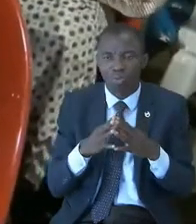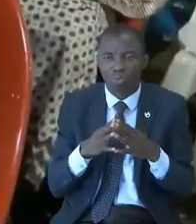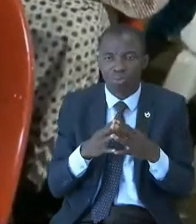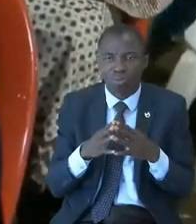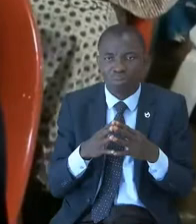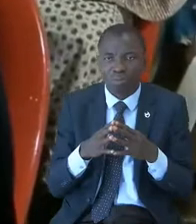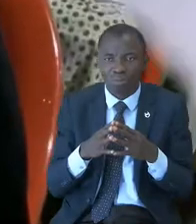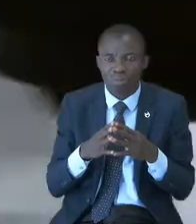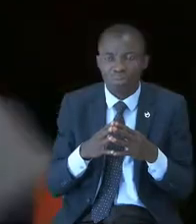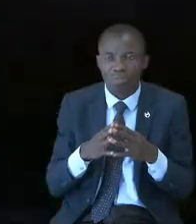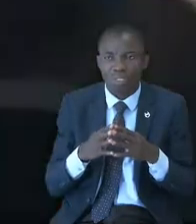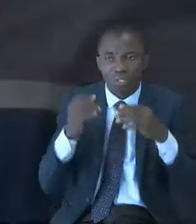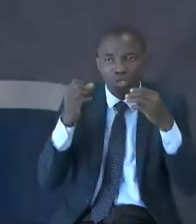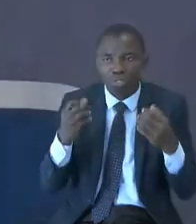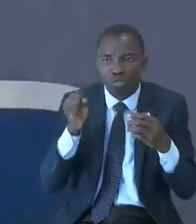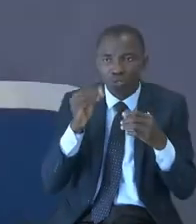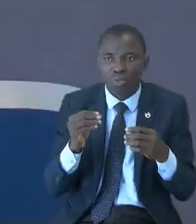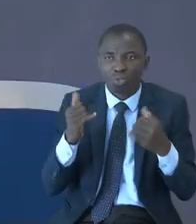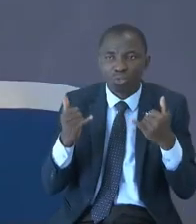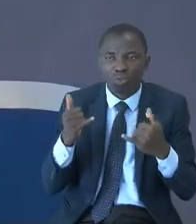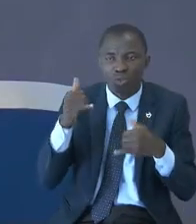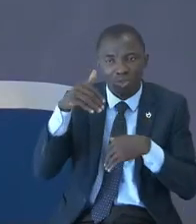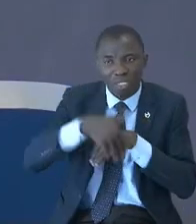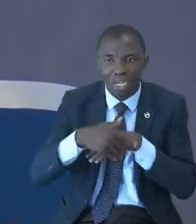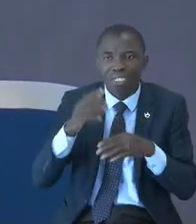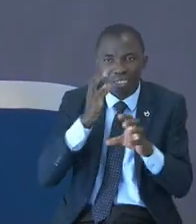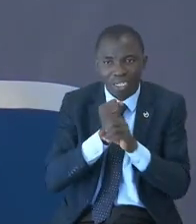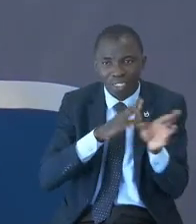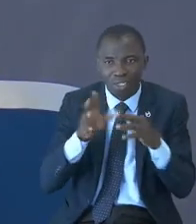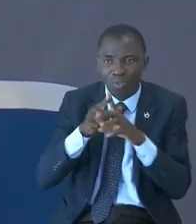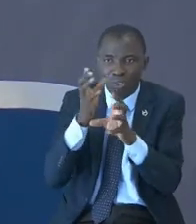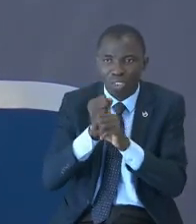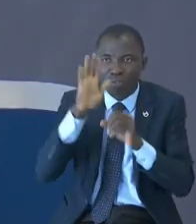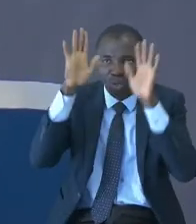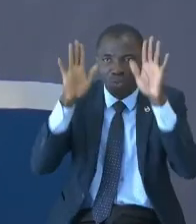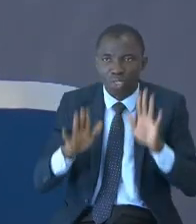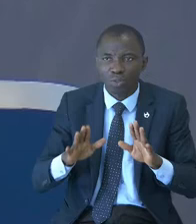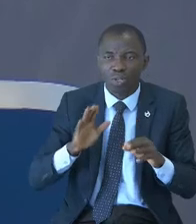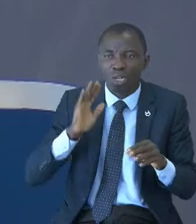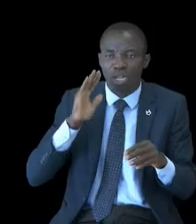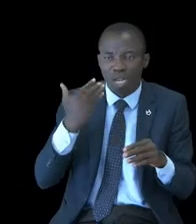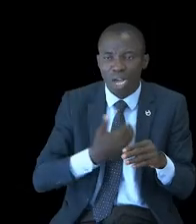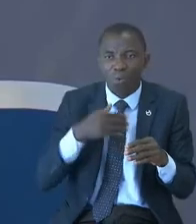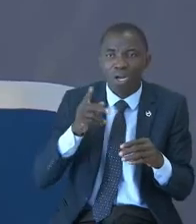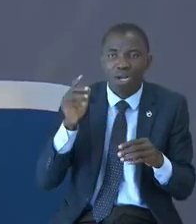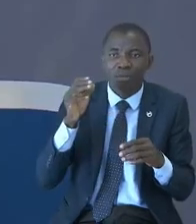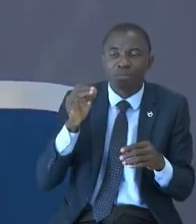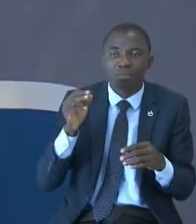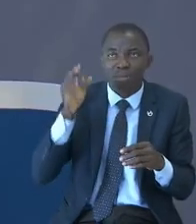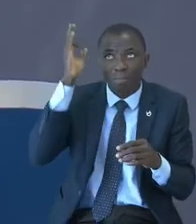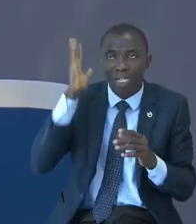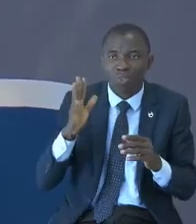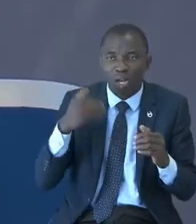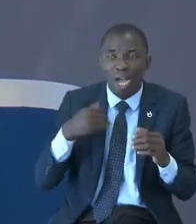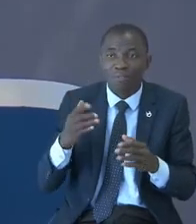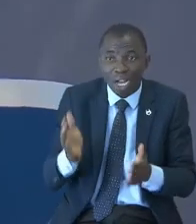immediately. Tonight, get ready to receive your miracle. Already the pastor has asked you, who is going to be the next? And you